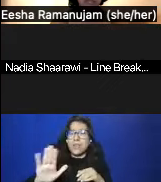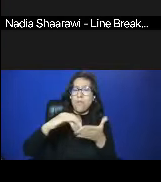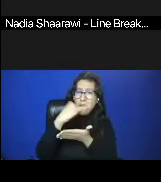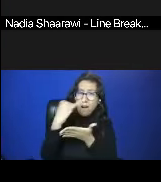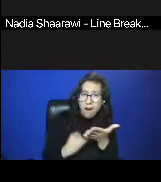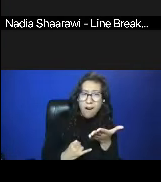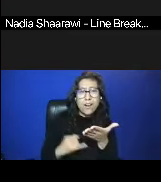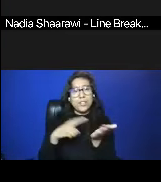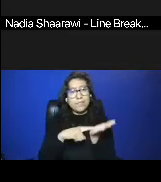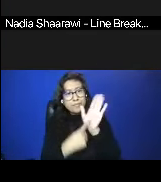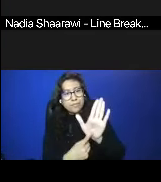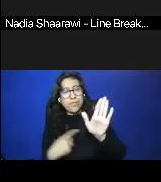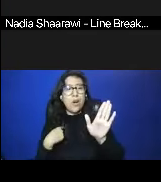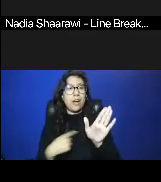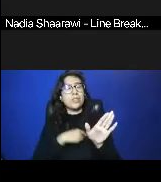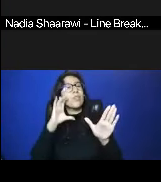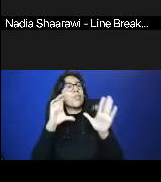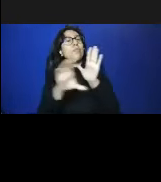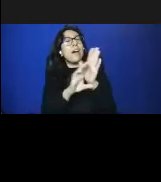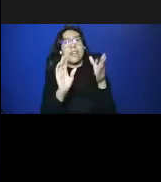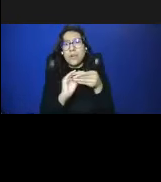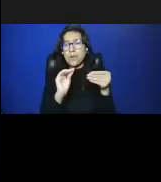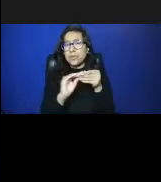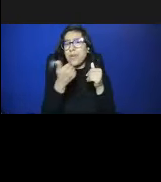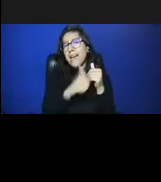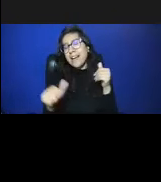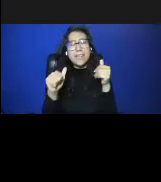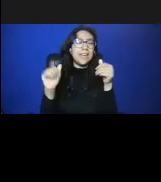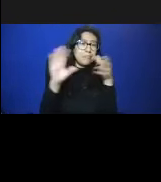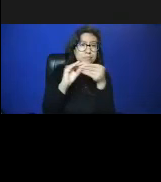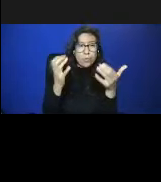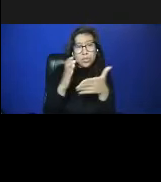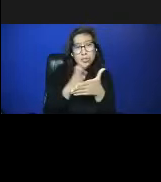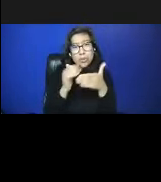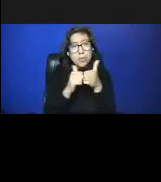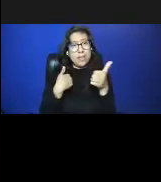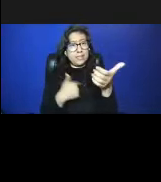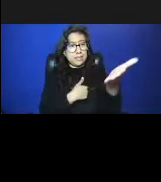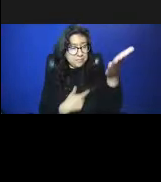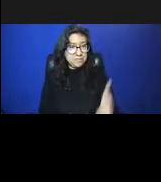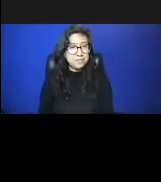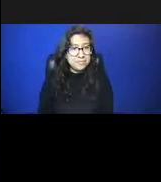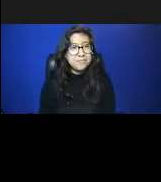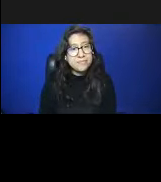you created for us today in your graphic notes, or any other notes you want to share.